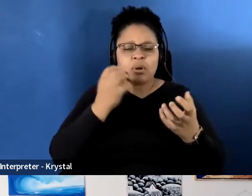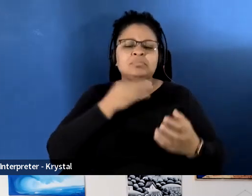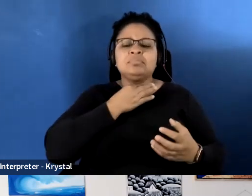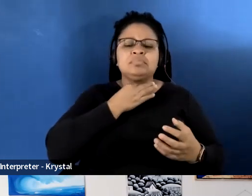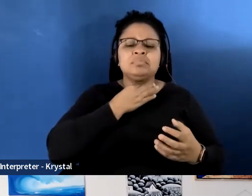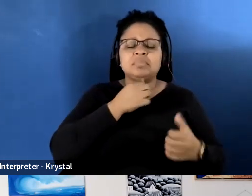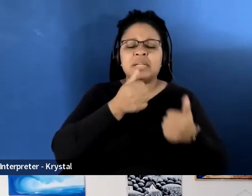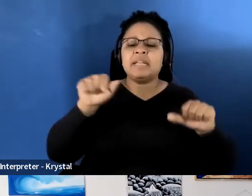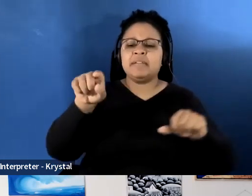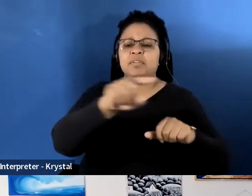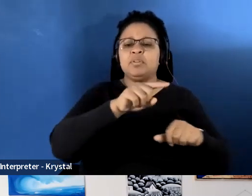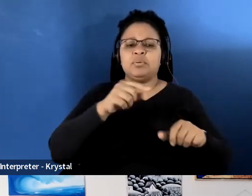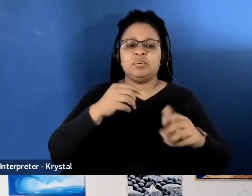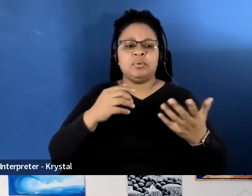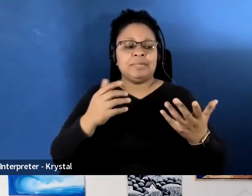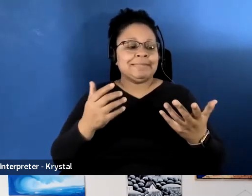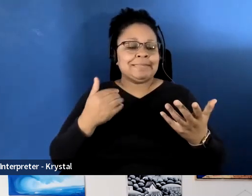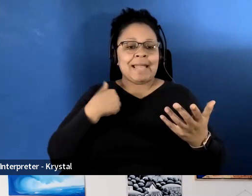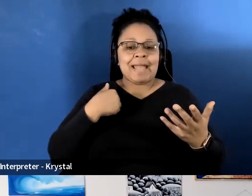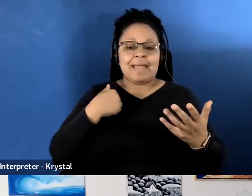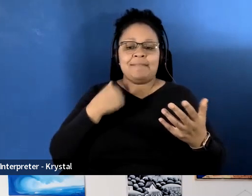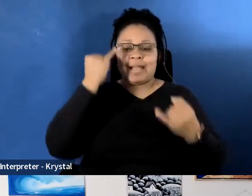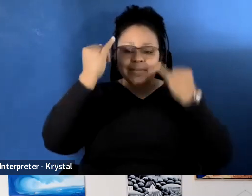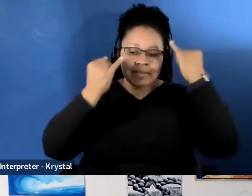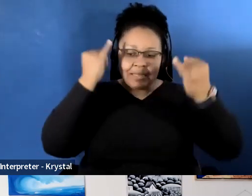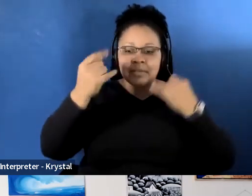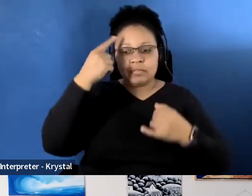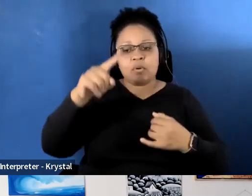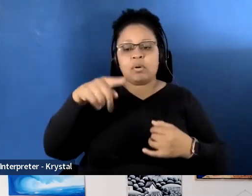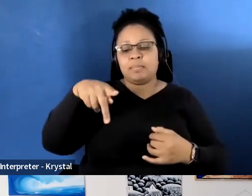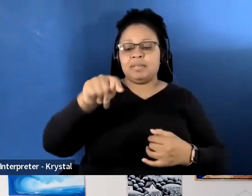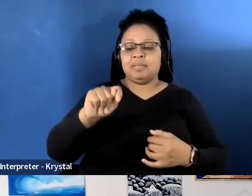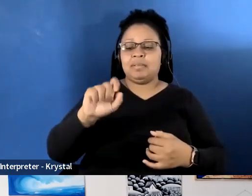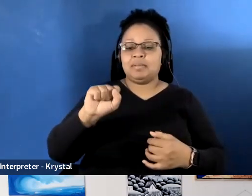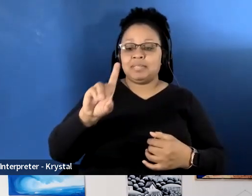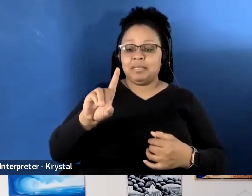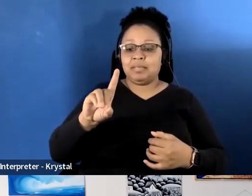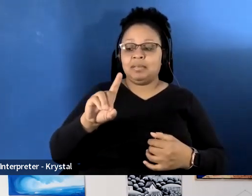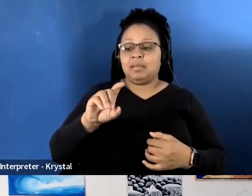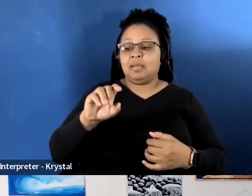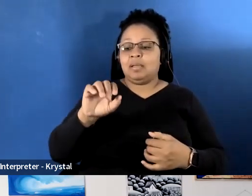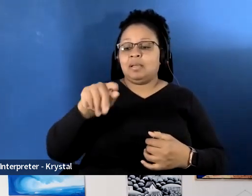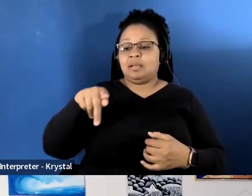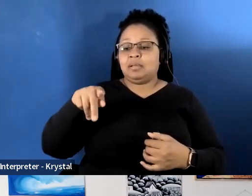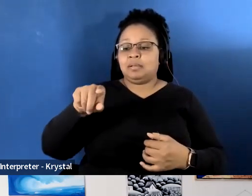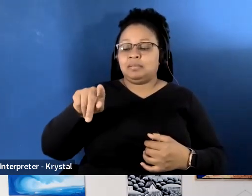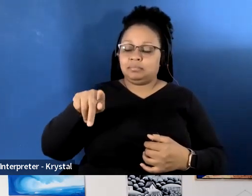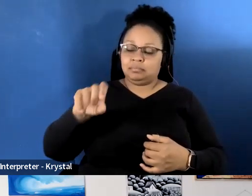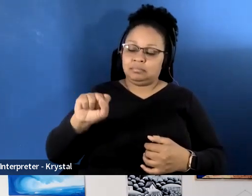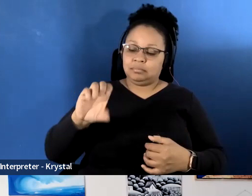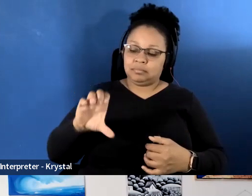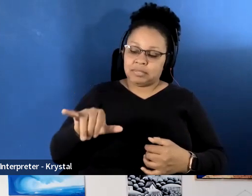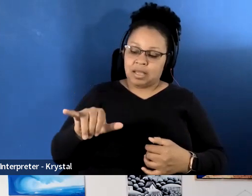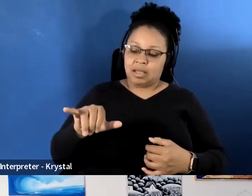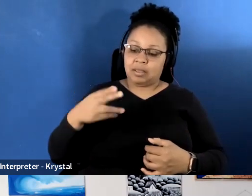any ideas about accommodating like PTSD and psychosis at work, because I just want to be successful when I go back